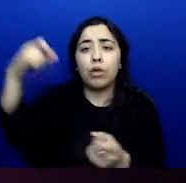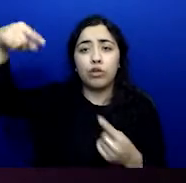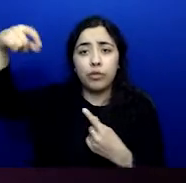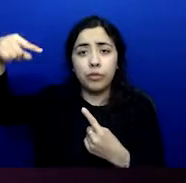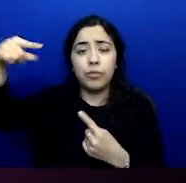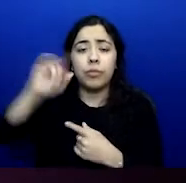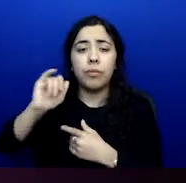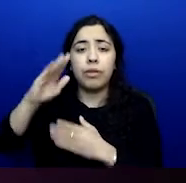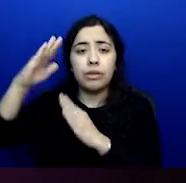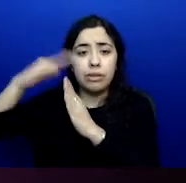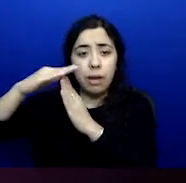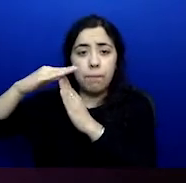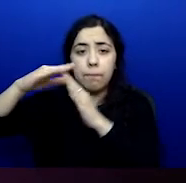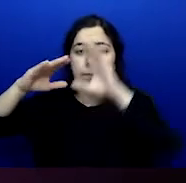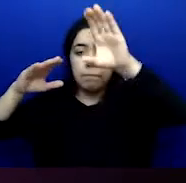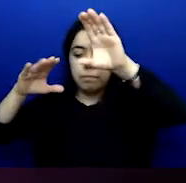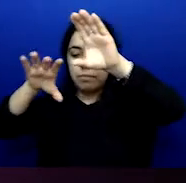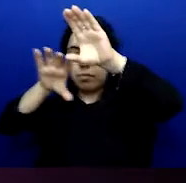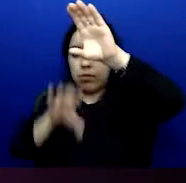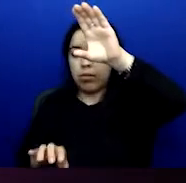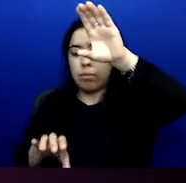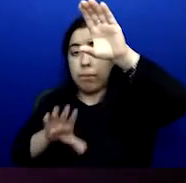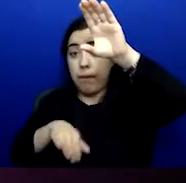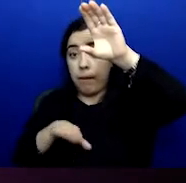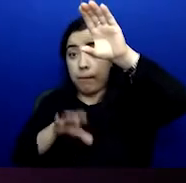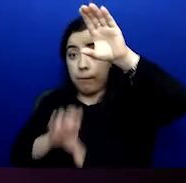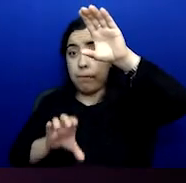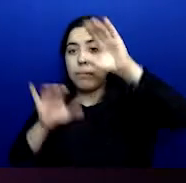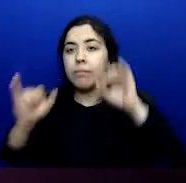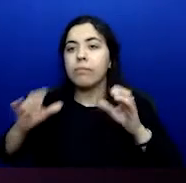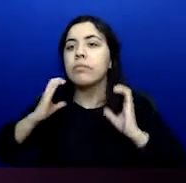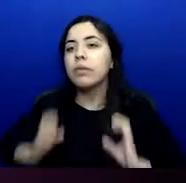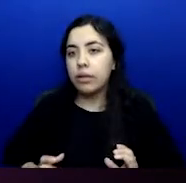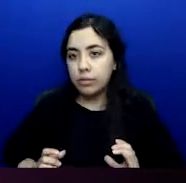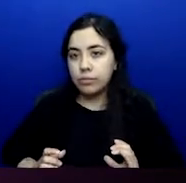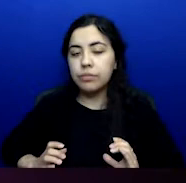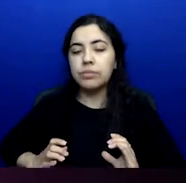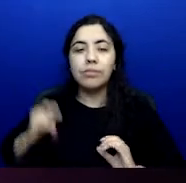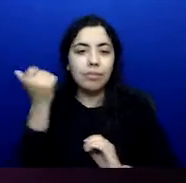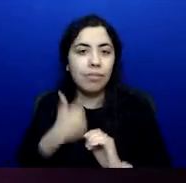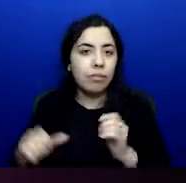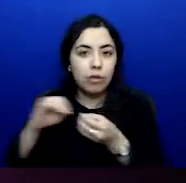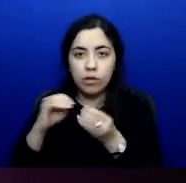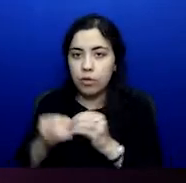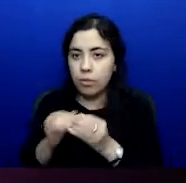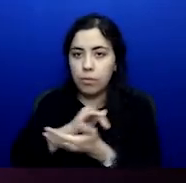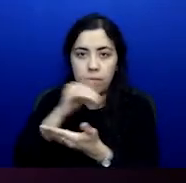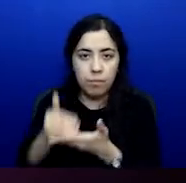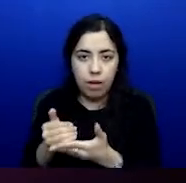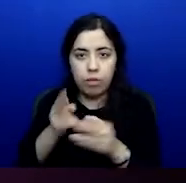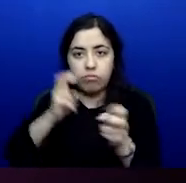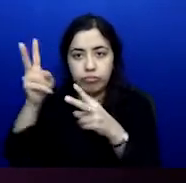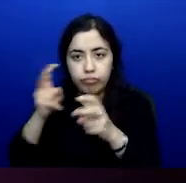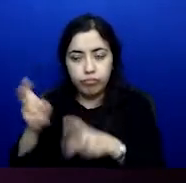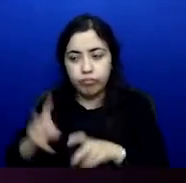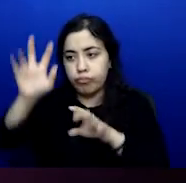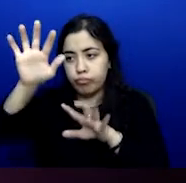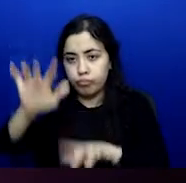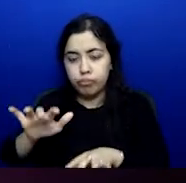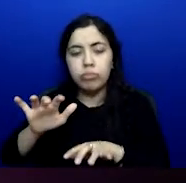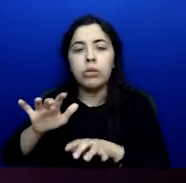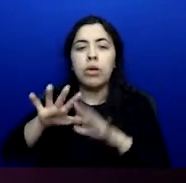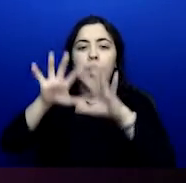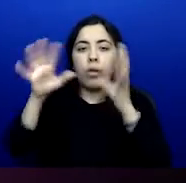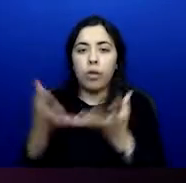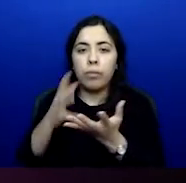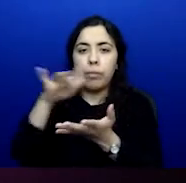on top and one for the client on the bottom. You can pass any number of plugins, each of which can add global middleware